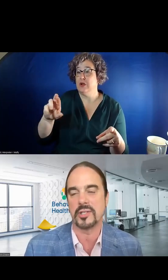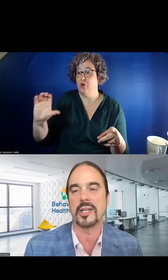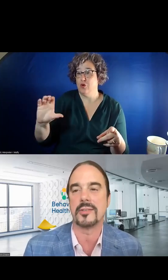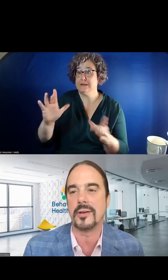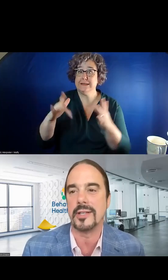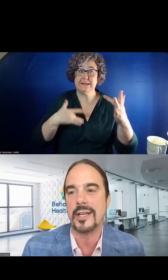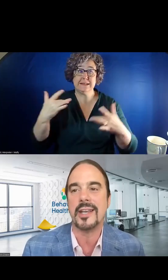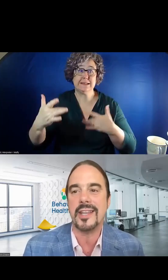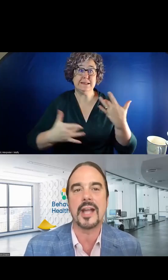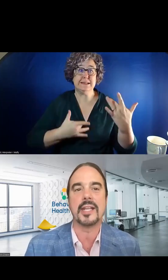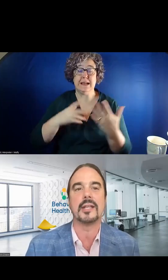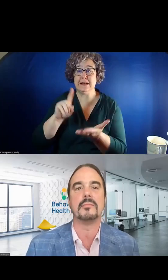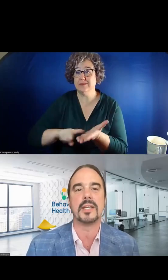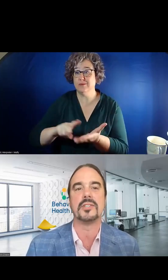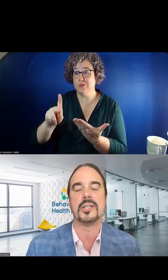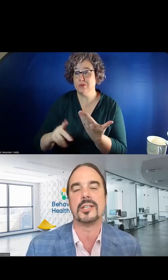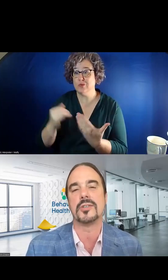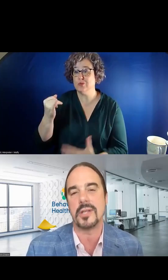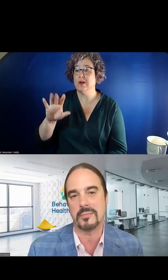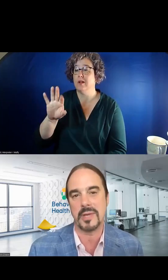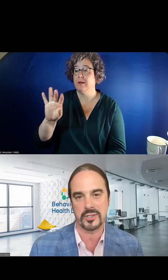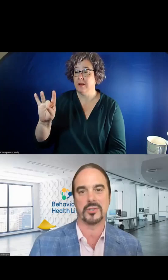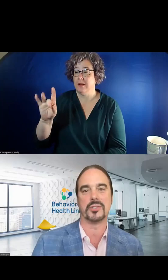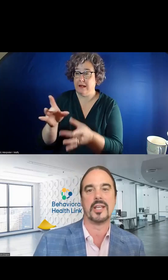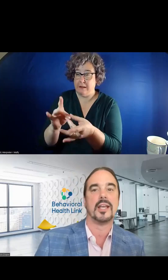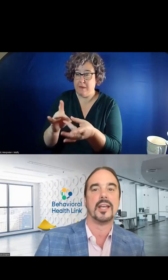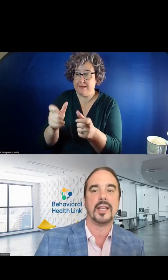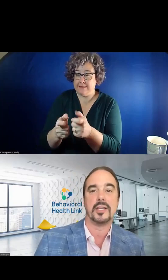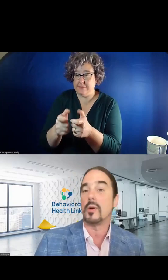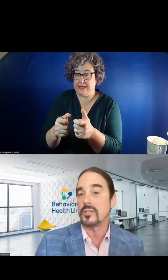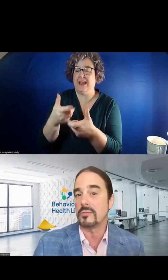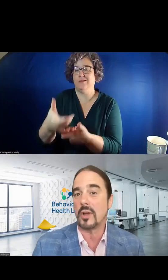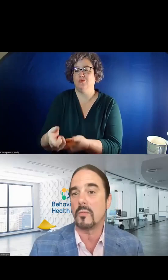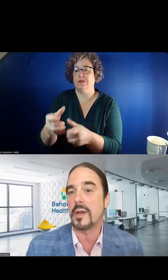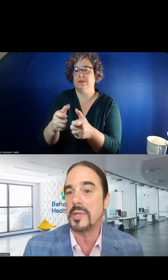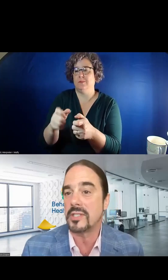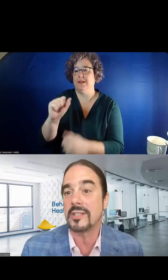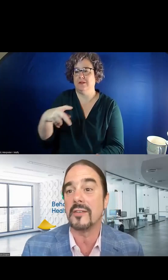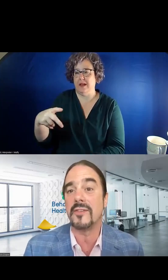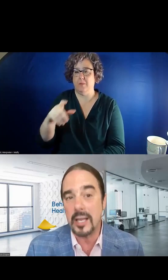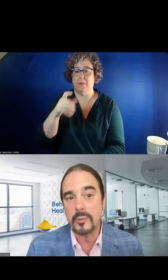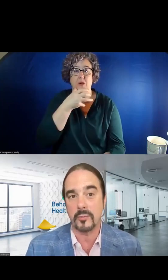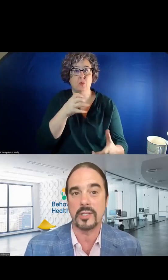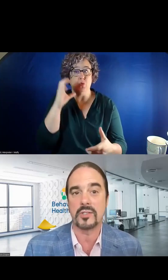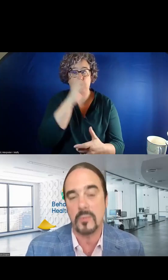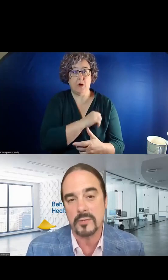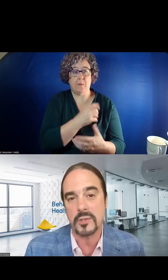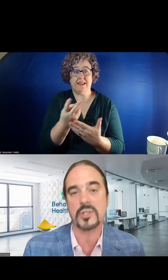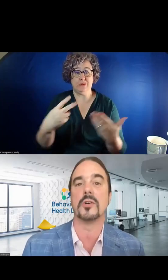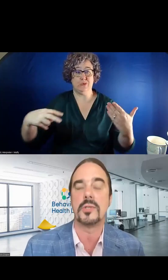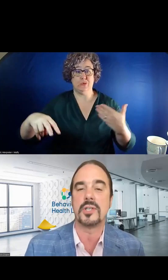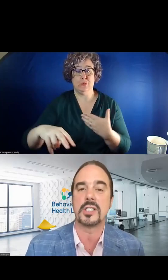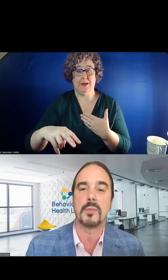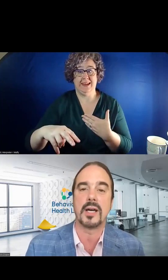research project on 988 messaging and trusted messengers. And you also don't want to miss the following week's